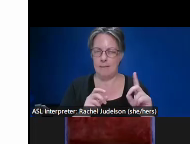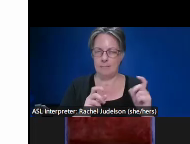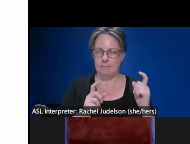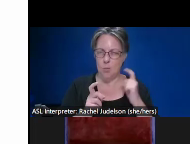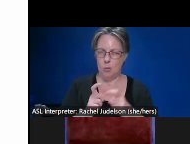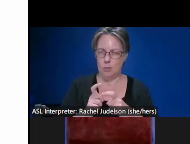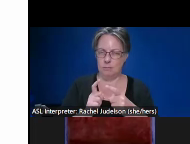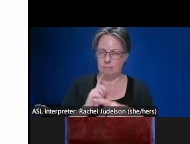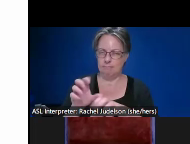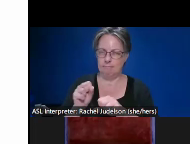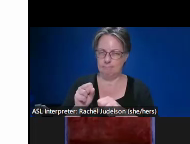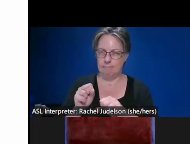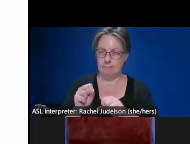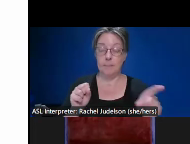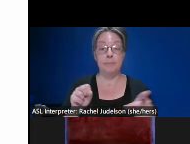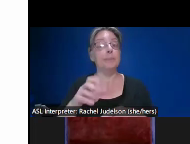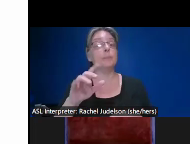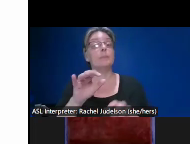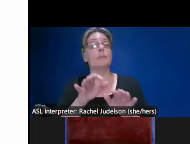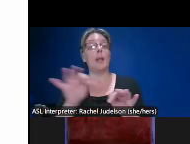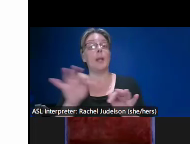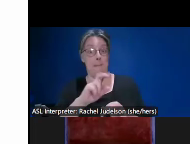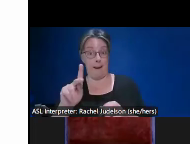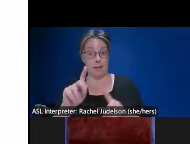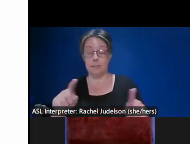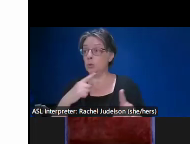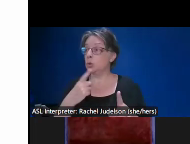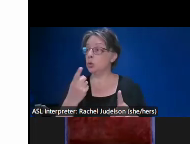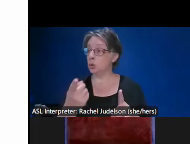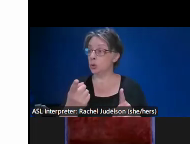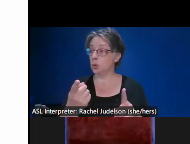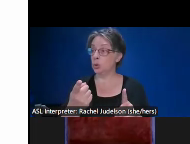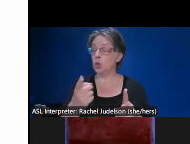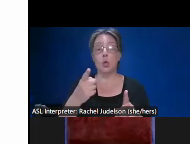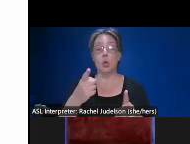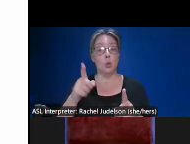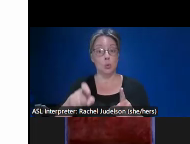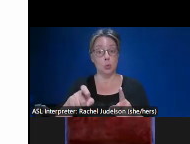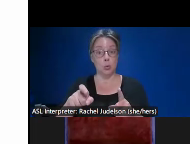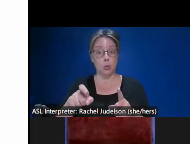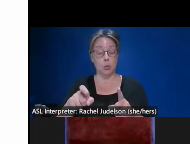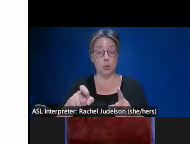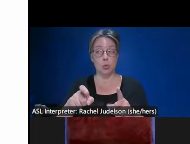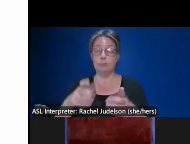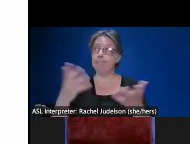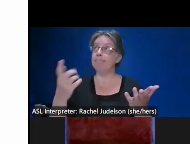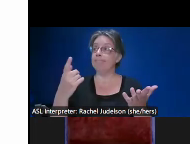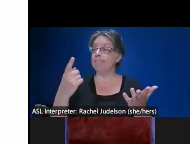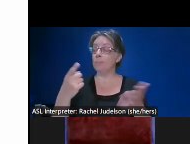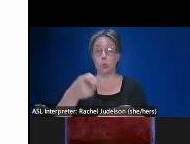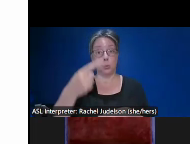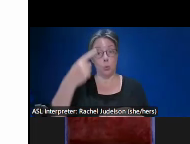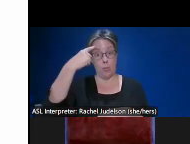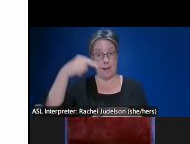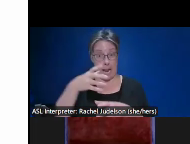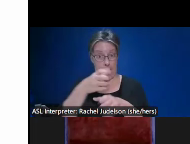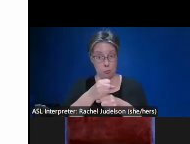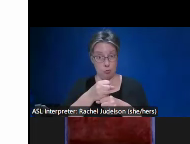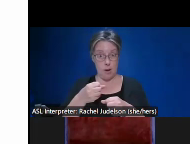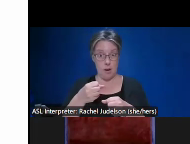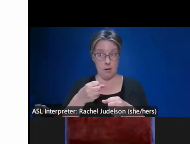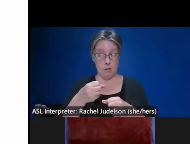you need to do is view incorrectly. In other words, do you think this abstract came from